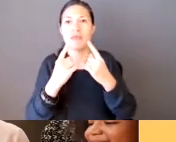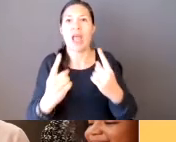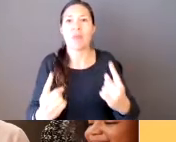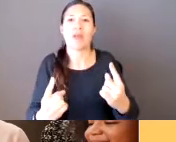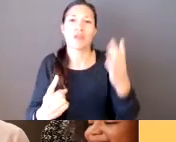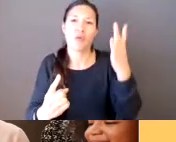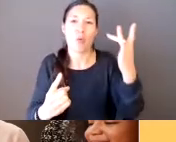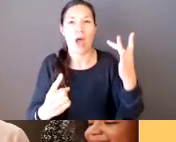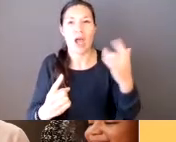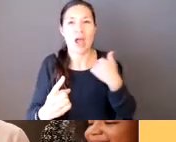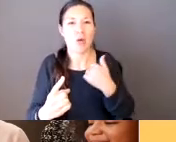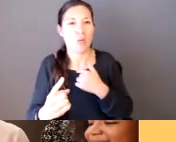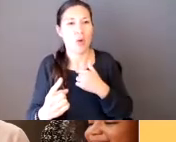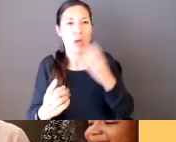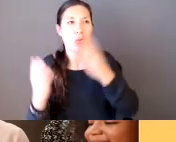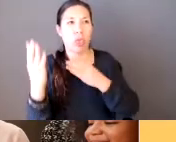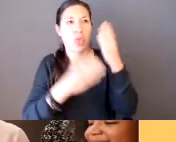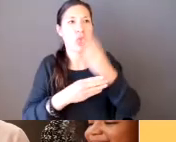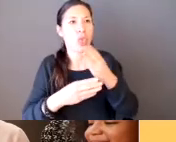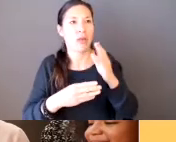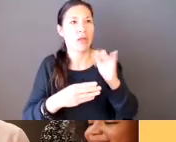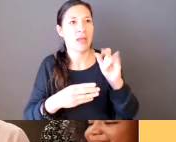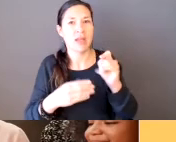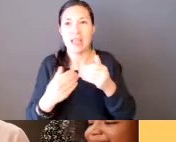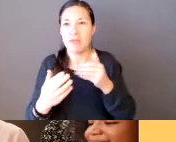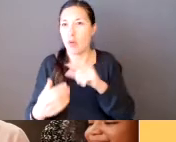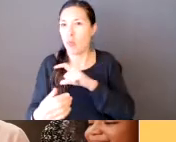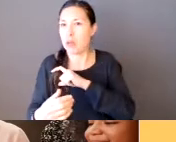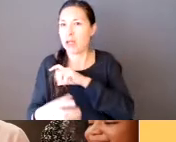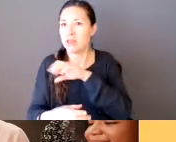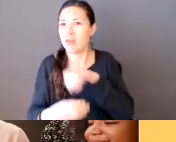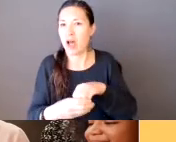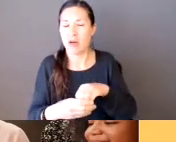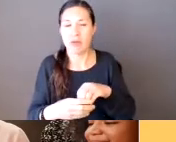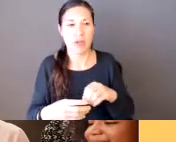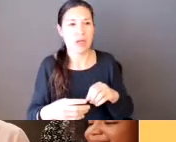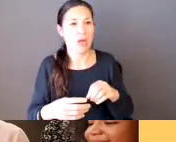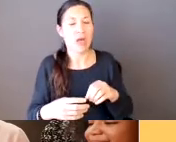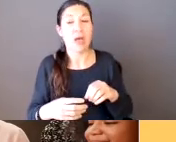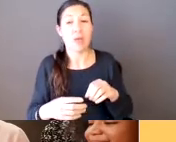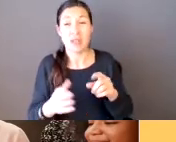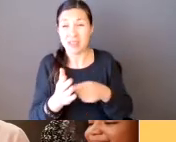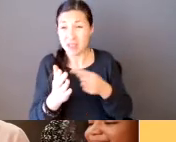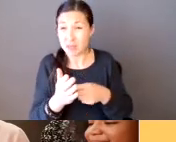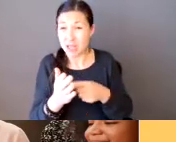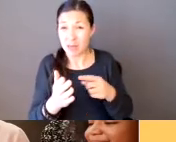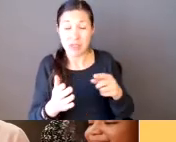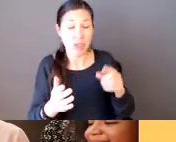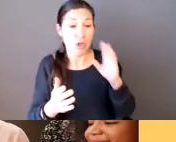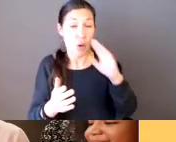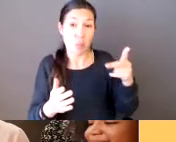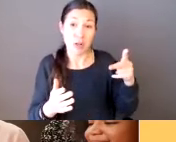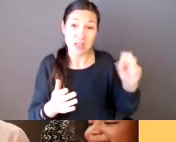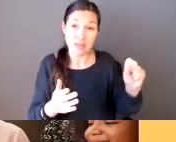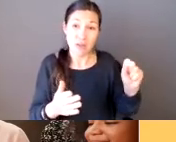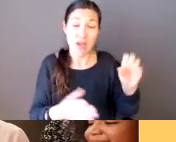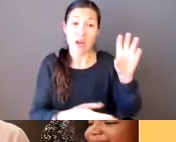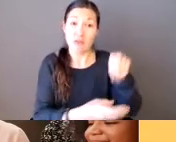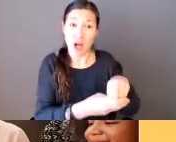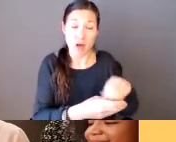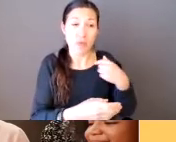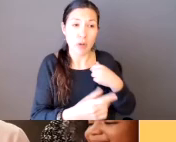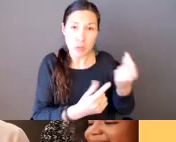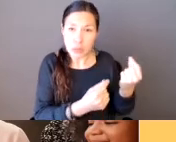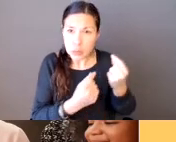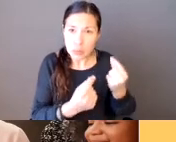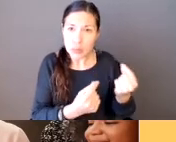advocates is, you don't know the ins and outs of what protective has done, hasn't done, file the report and let them make that decision on